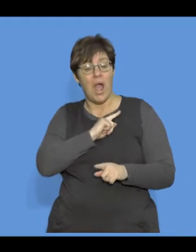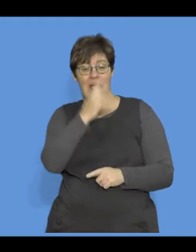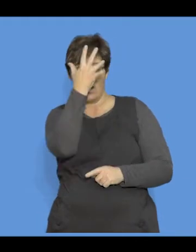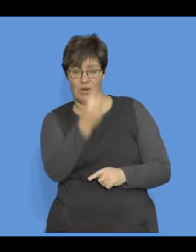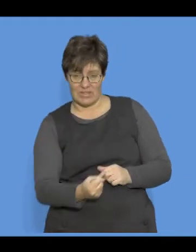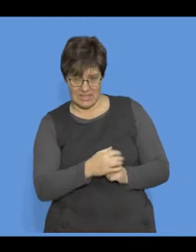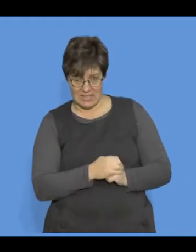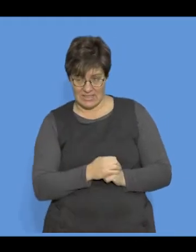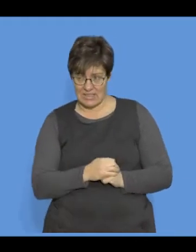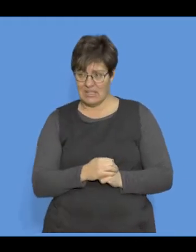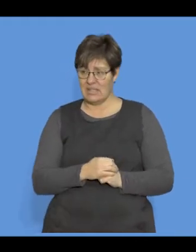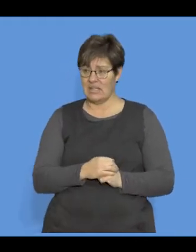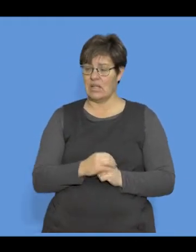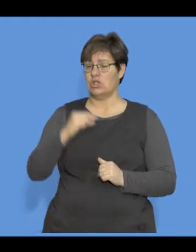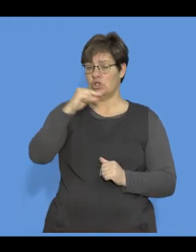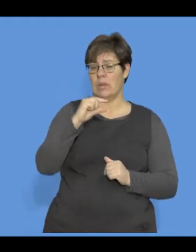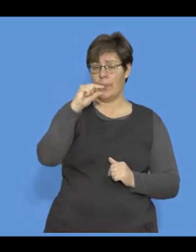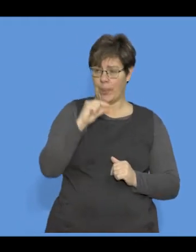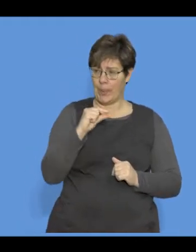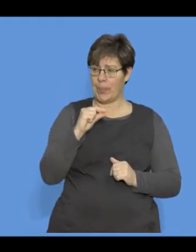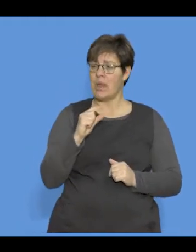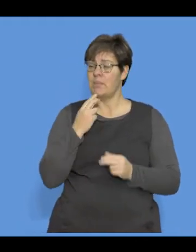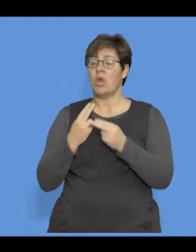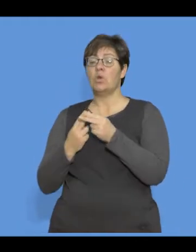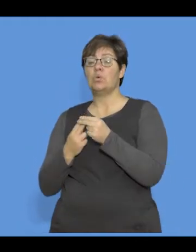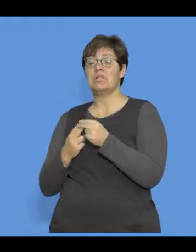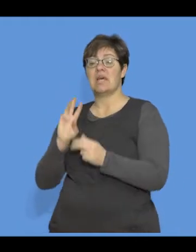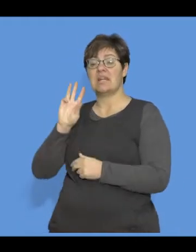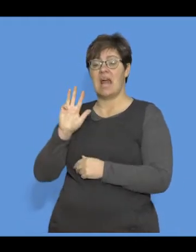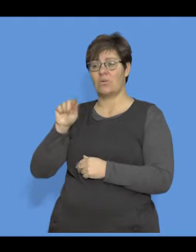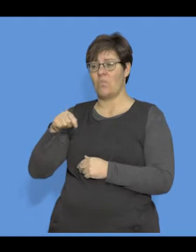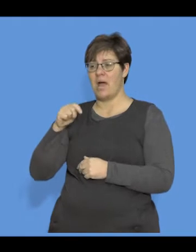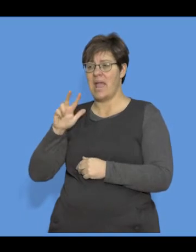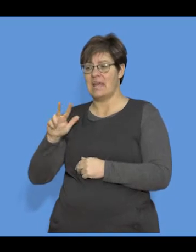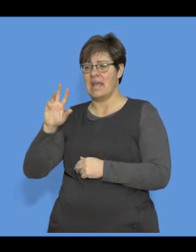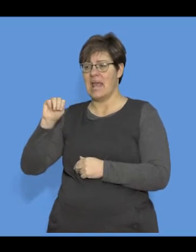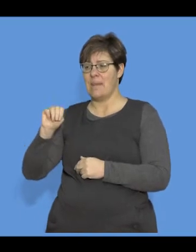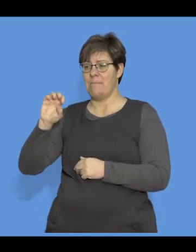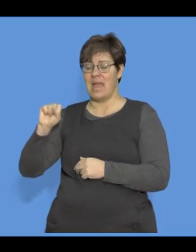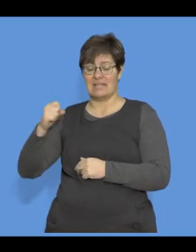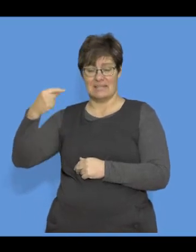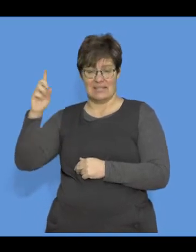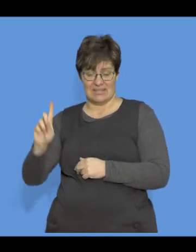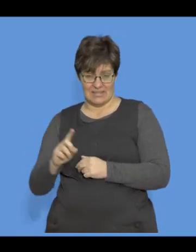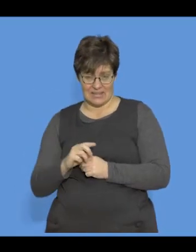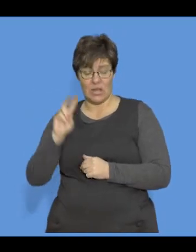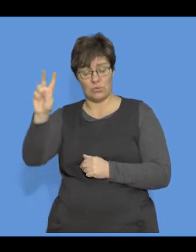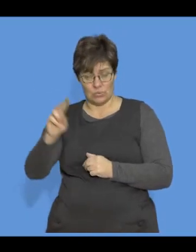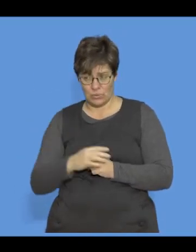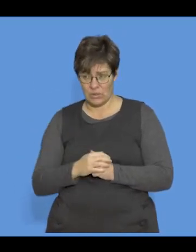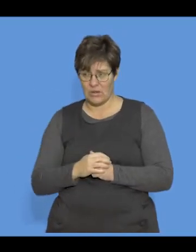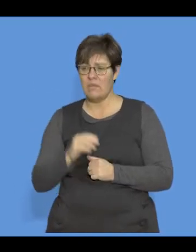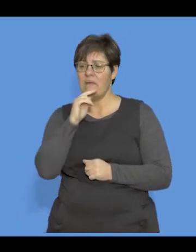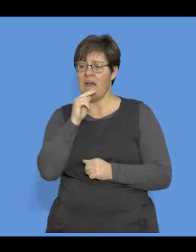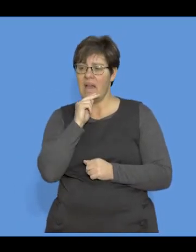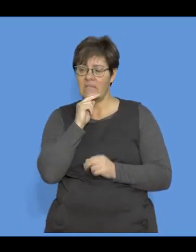and it gives the units for that, the value and the correct SI unit. you'll see that there's a universal constant,